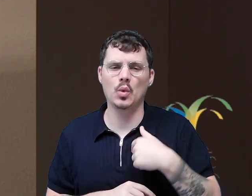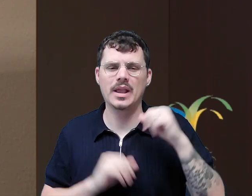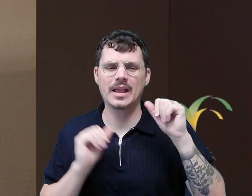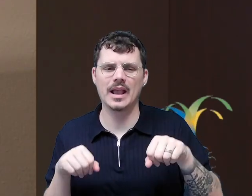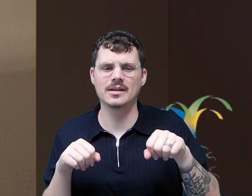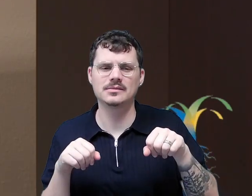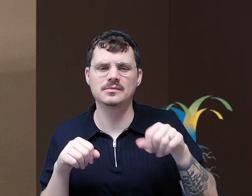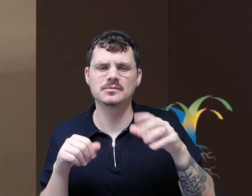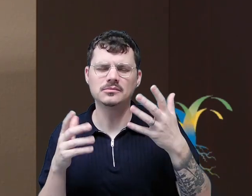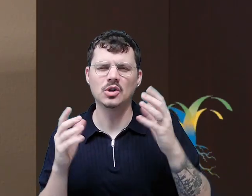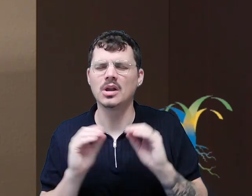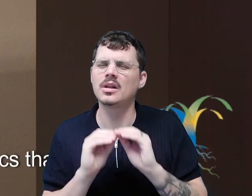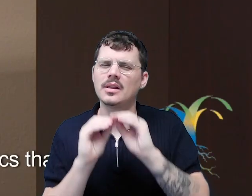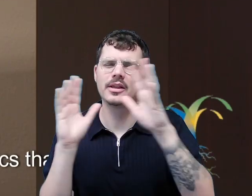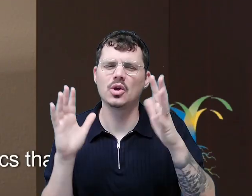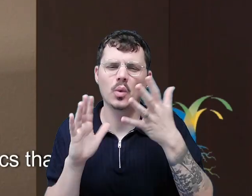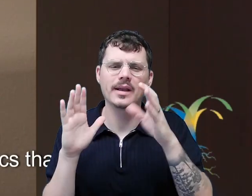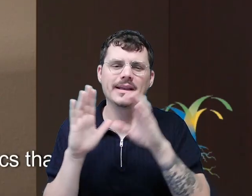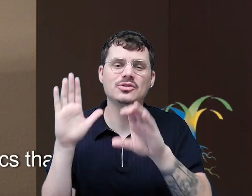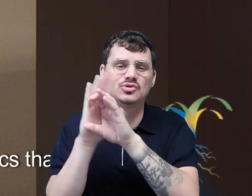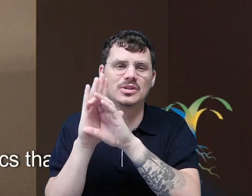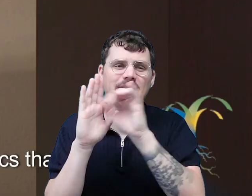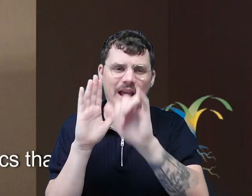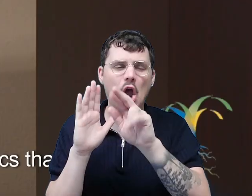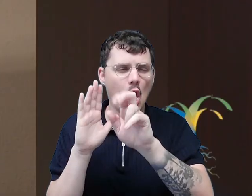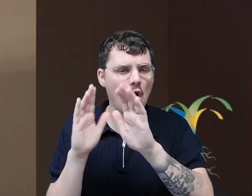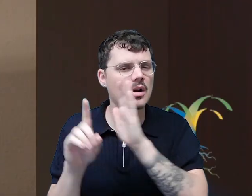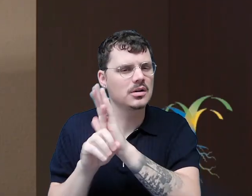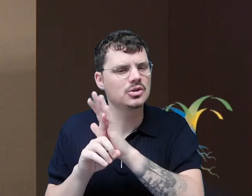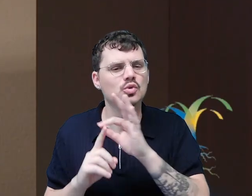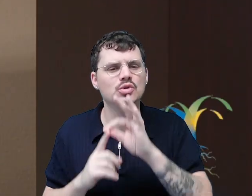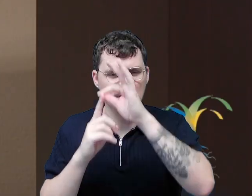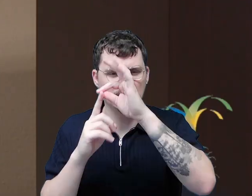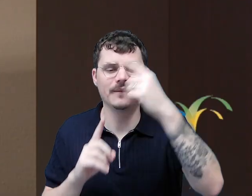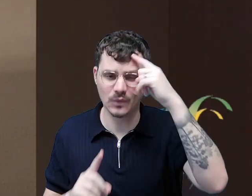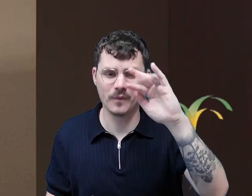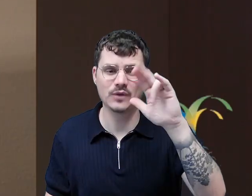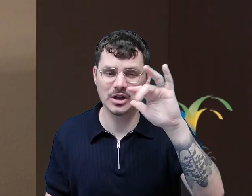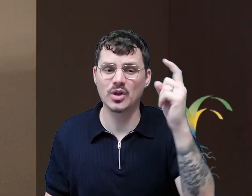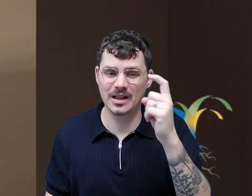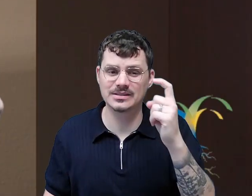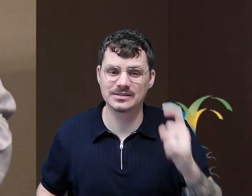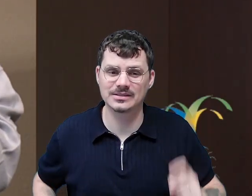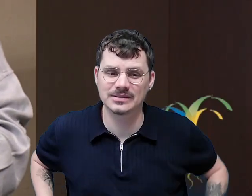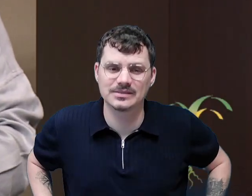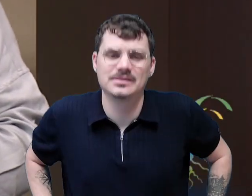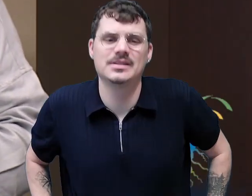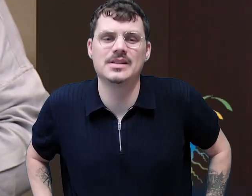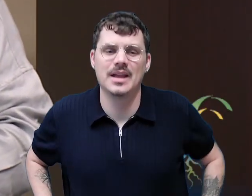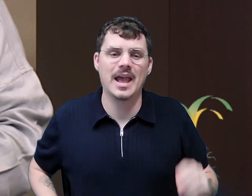that we now can be pretty clear on the characteristics that are absolutely unique to Fragile